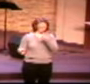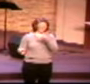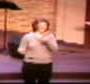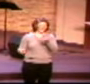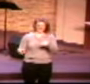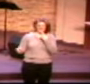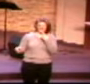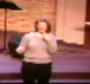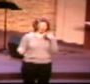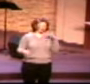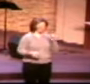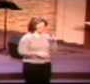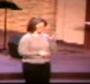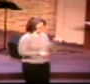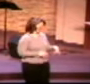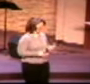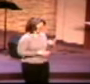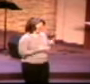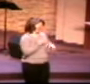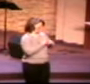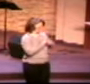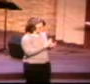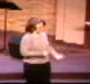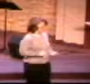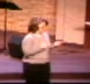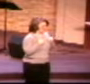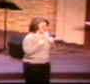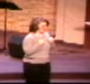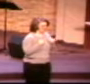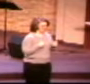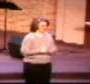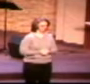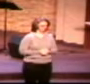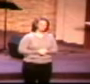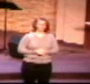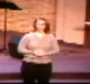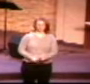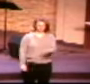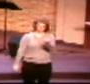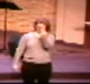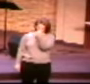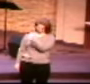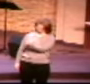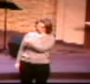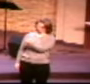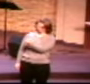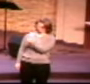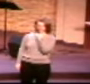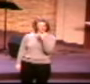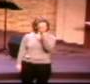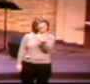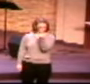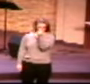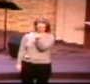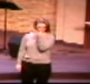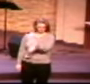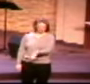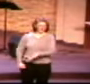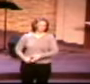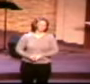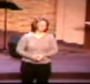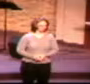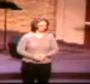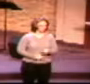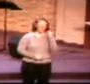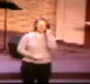Says, Curly, you know, what's the meaning of life? And he just holds up one finger and he says, just one thing.